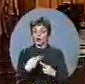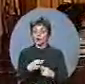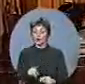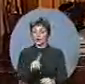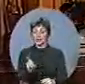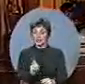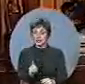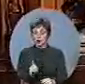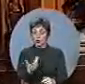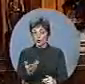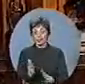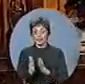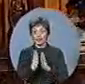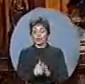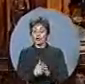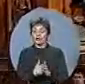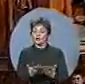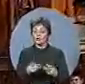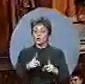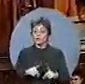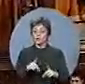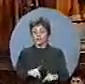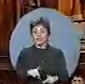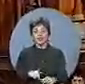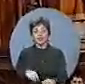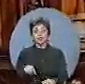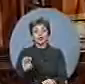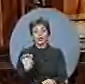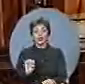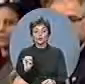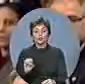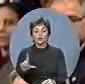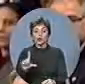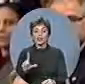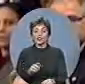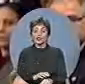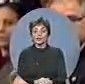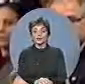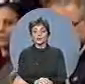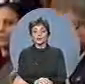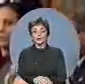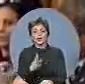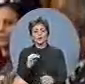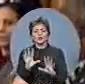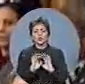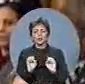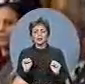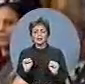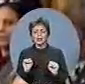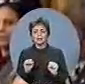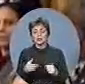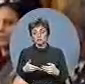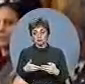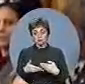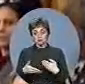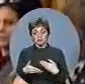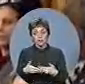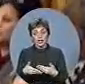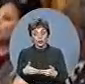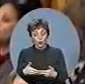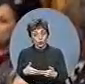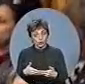answer. Order. Mr. Speaker, we're getting into the realms of points of order here, and I think the member may wish to raise those